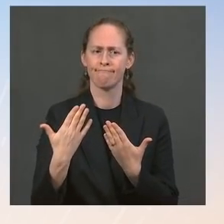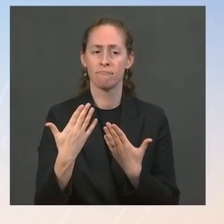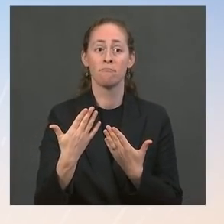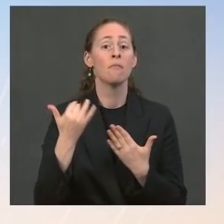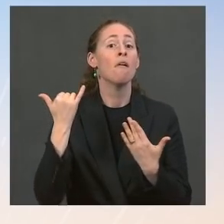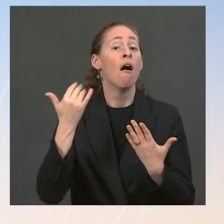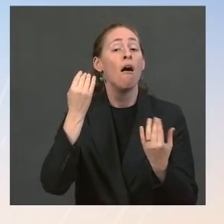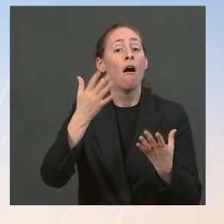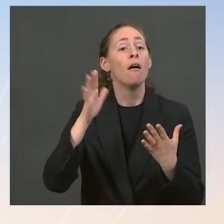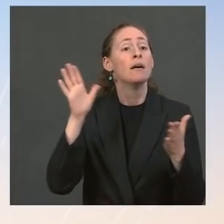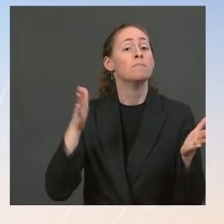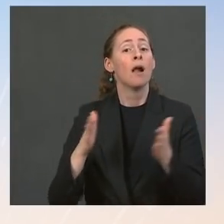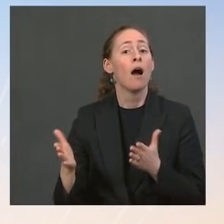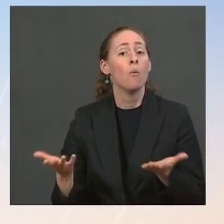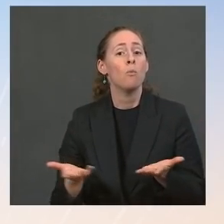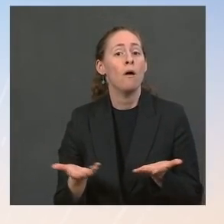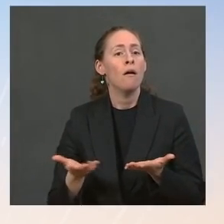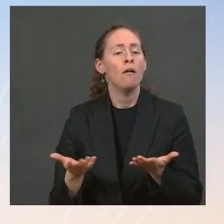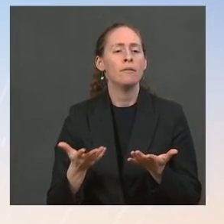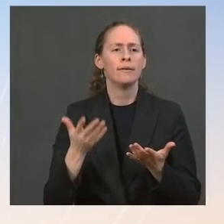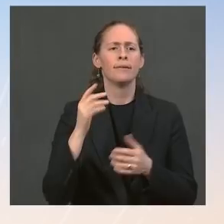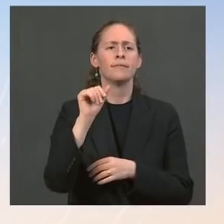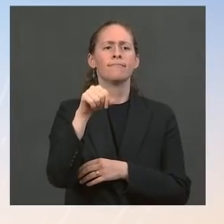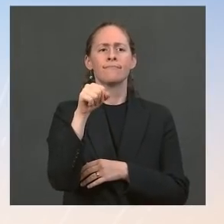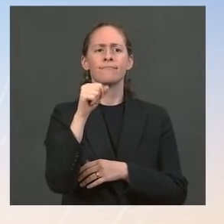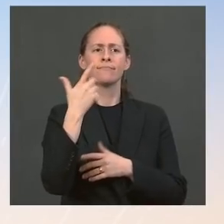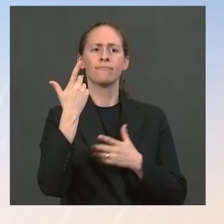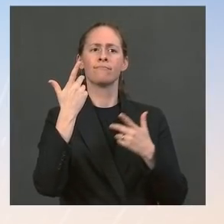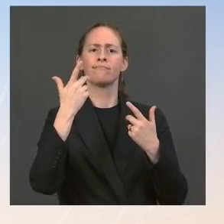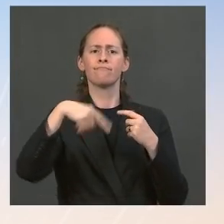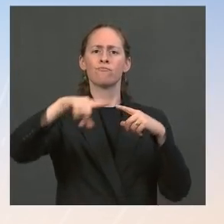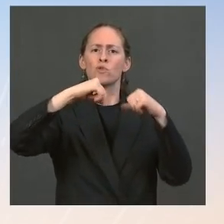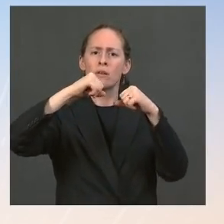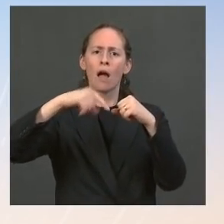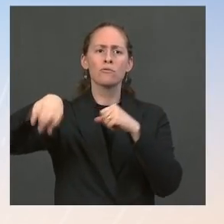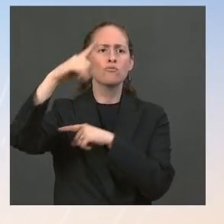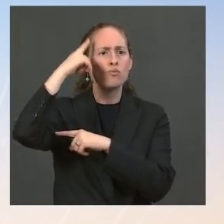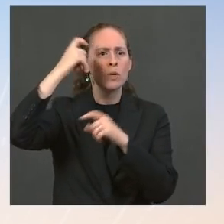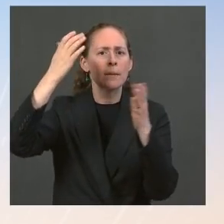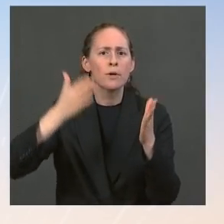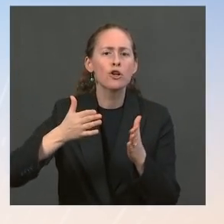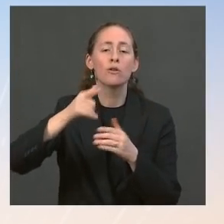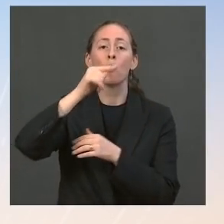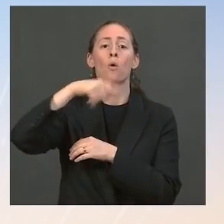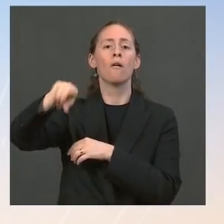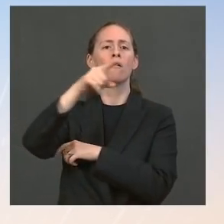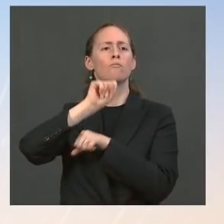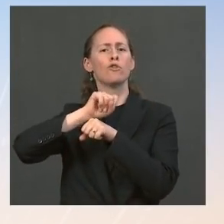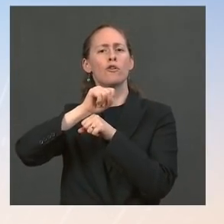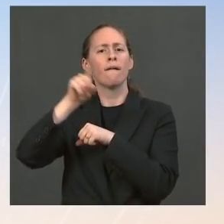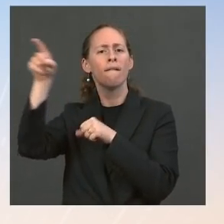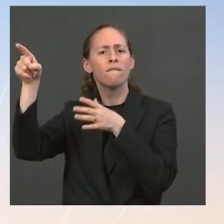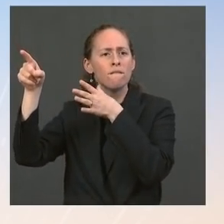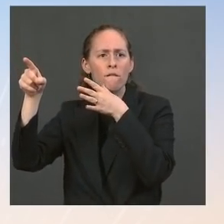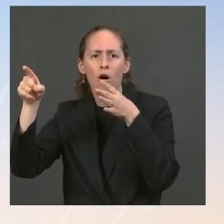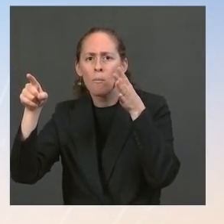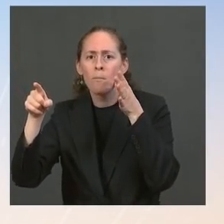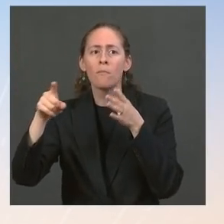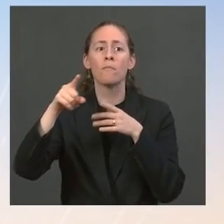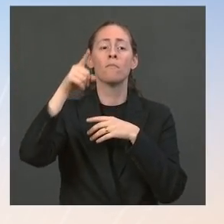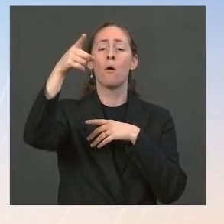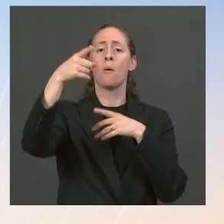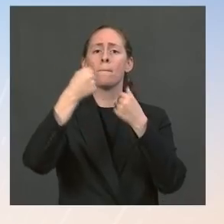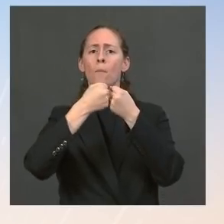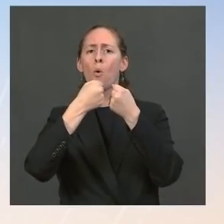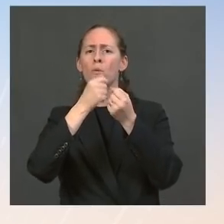is about certainly protecting dreamers, farm workers, and others. It's also about investing in border security, making sure it makes sense, and we're investing